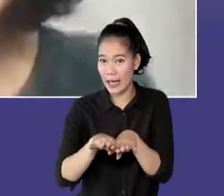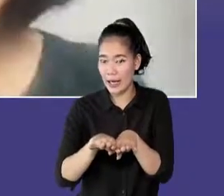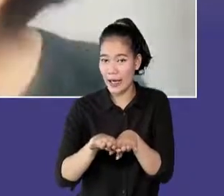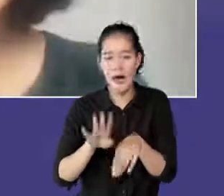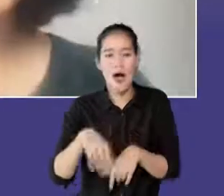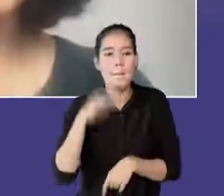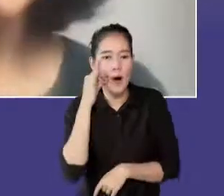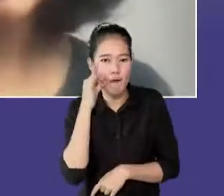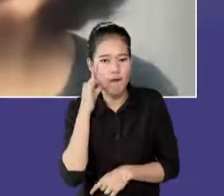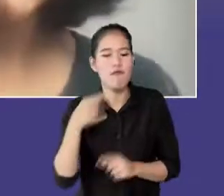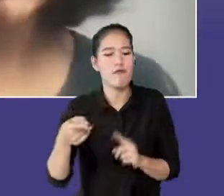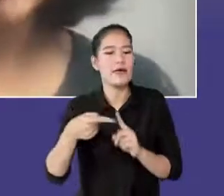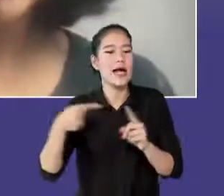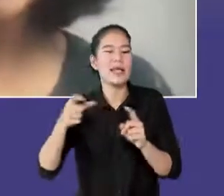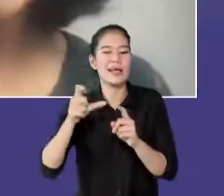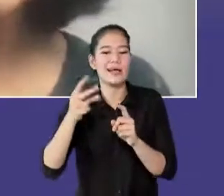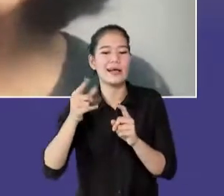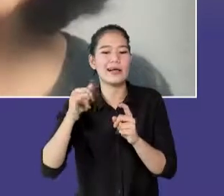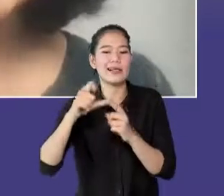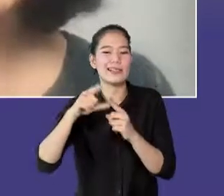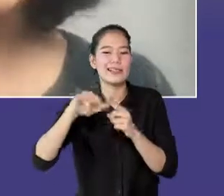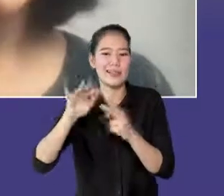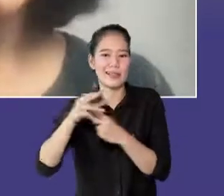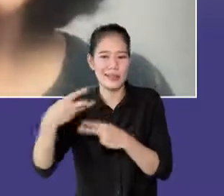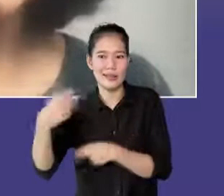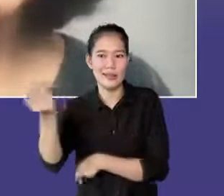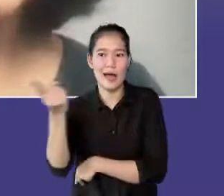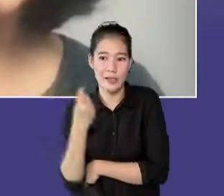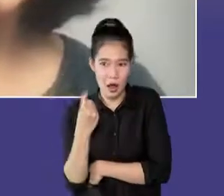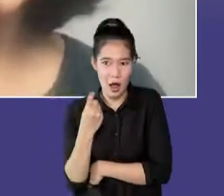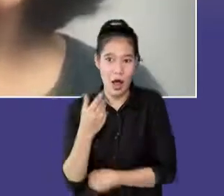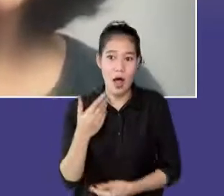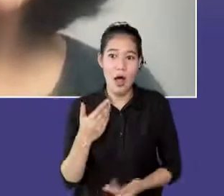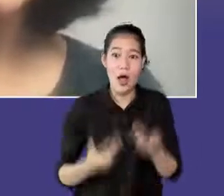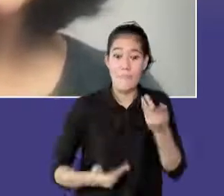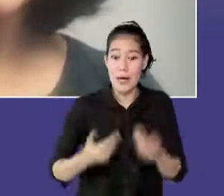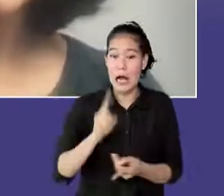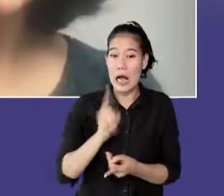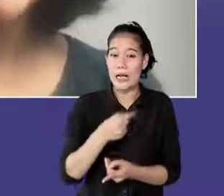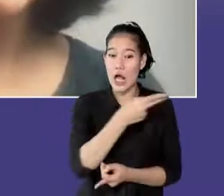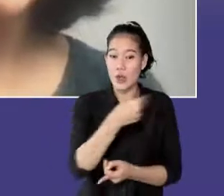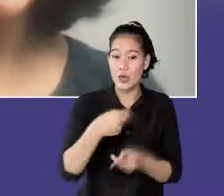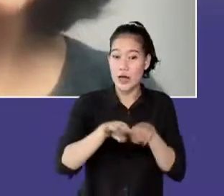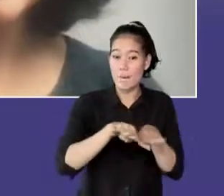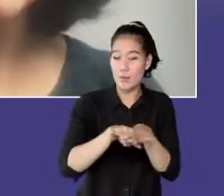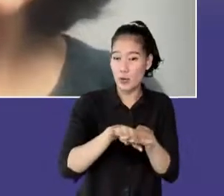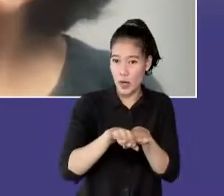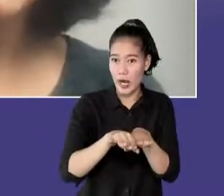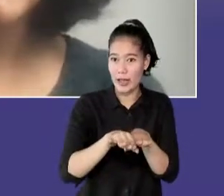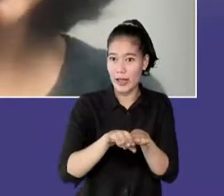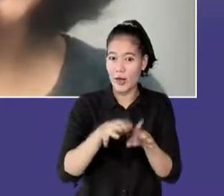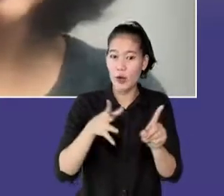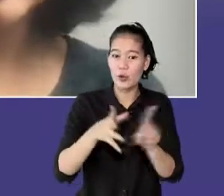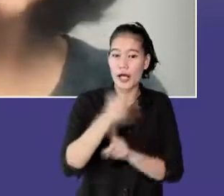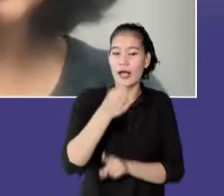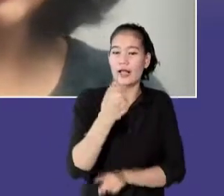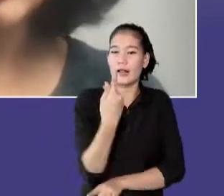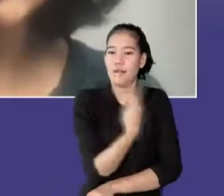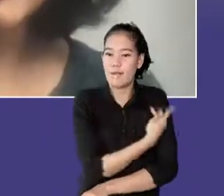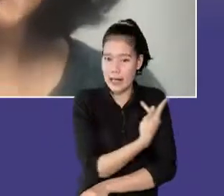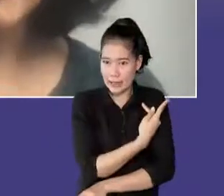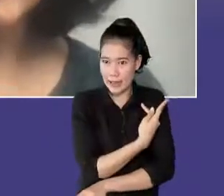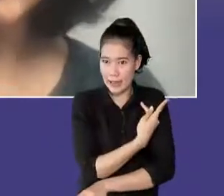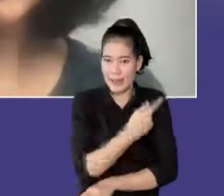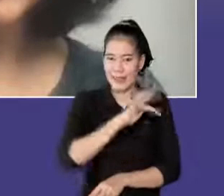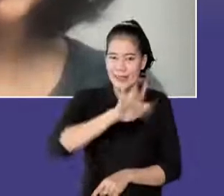Sorry, this one is from Christine from Kyodo News. Will there be adjustment to the vaccination target to be met by this